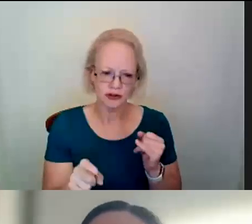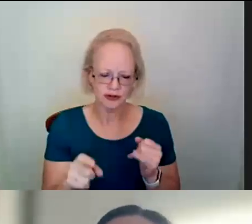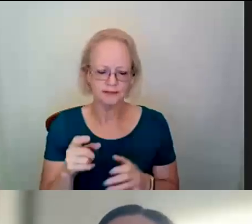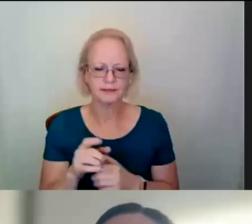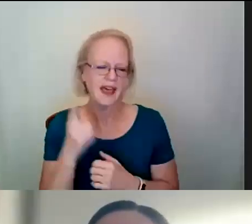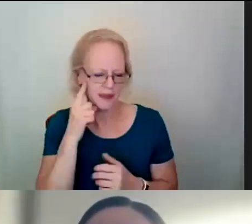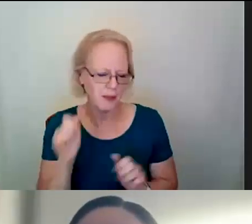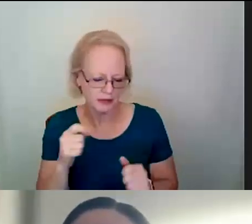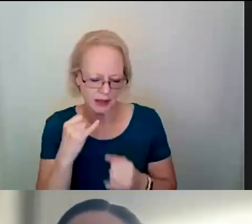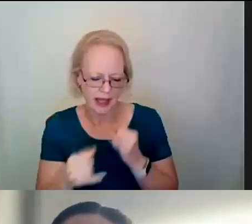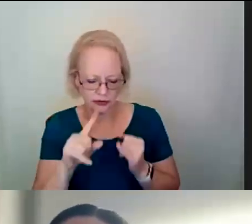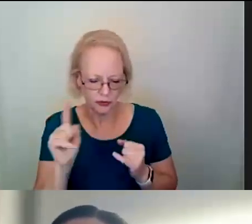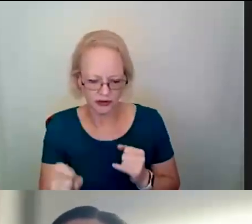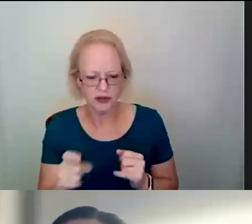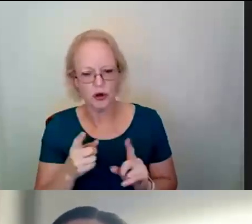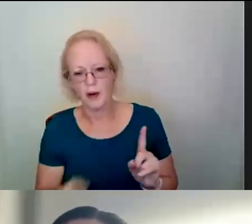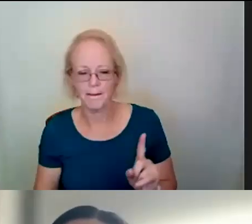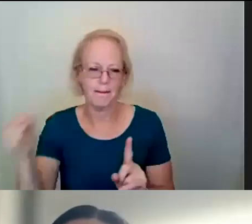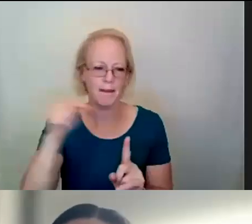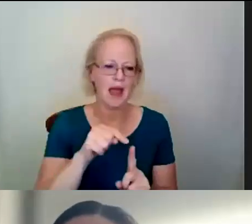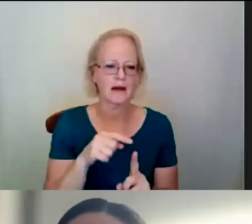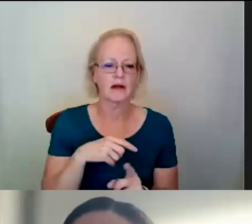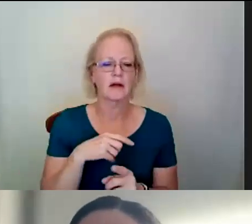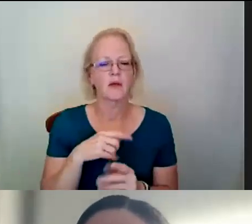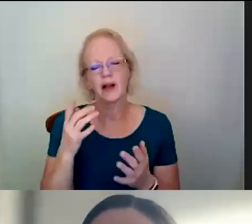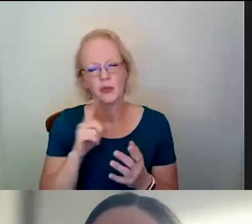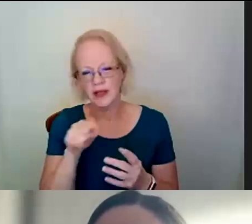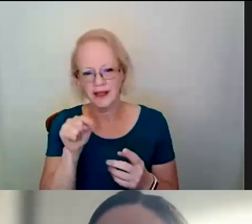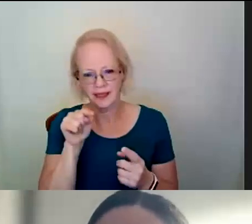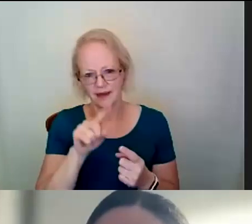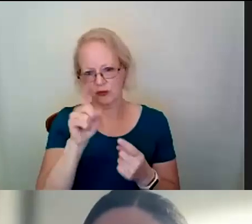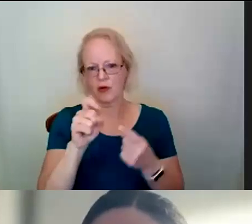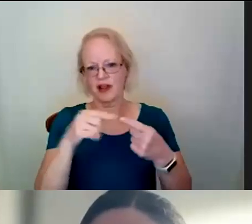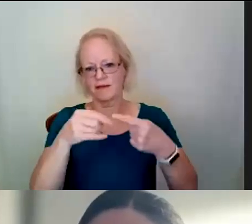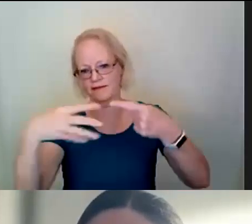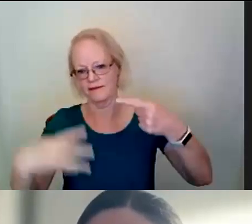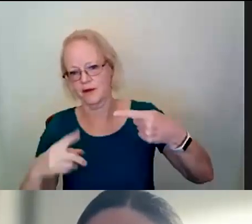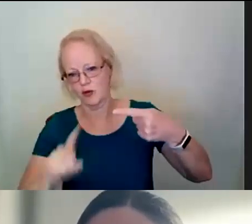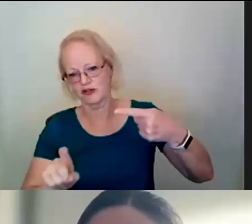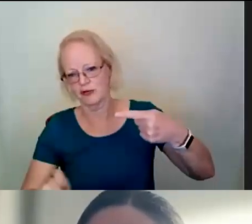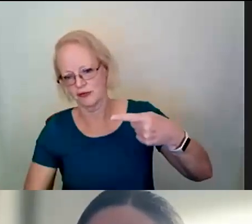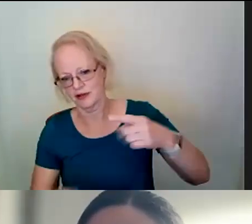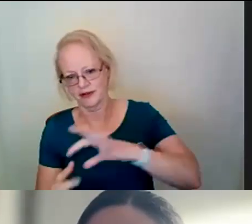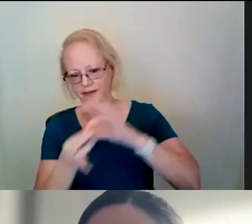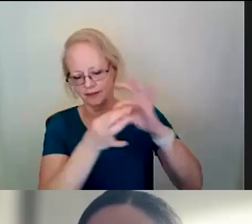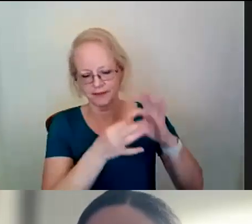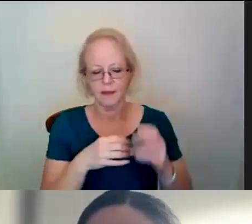is circling back to, there's actually a couple of different questions on this, sort of the difference between